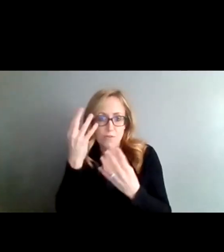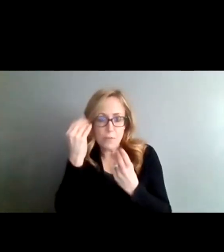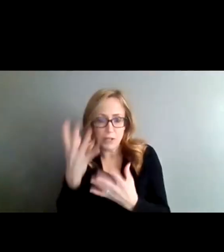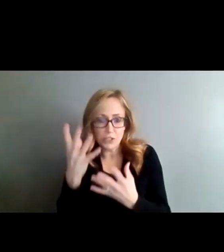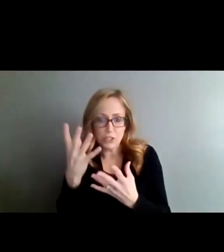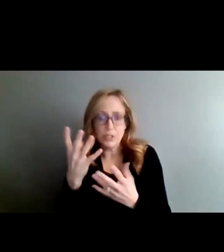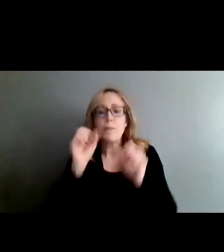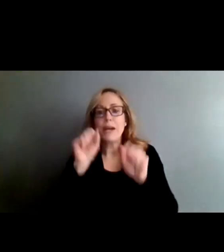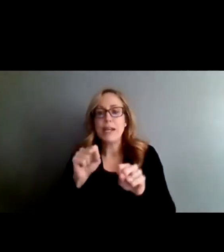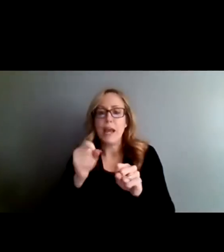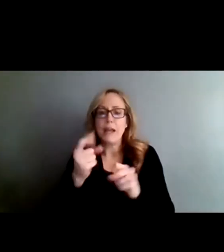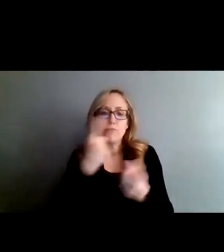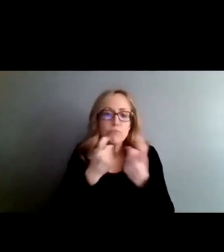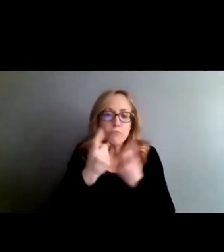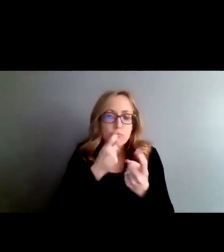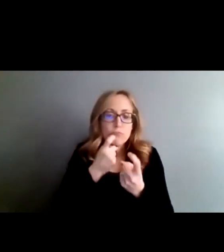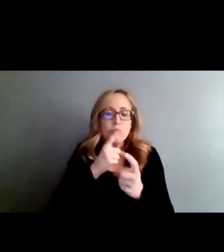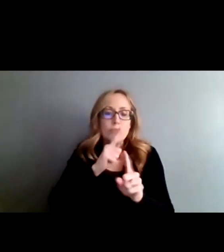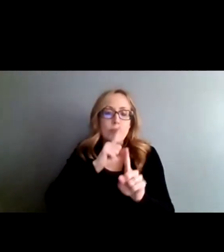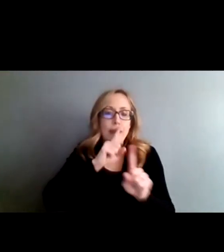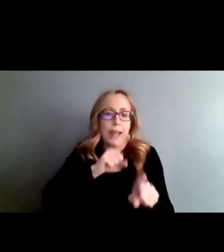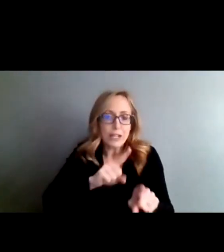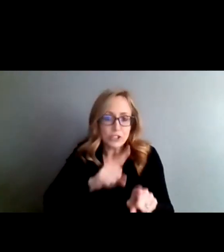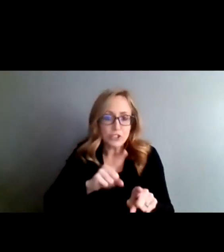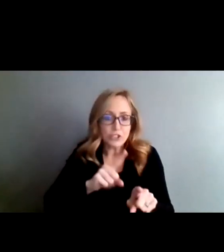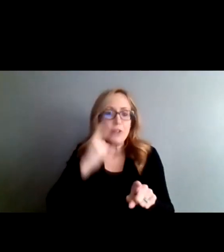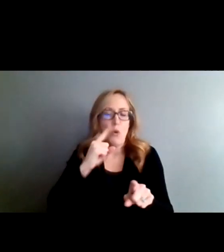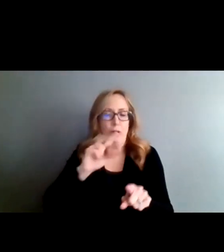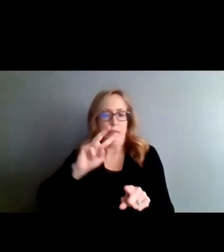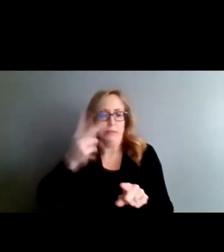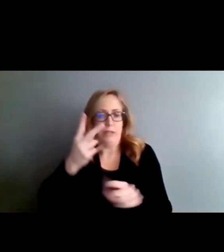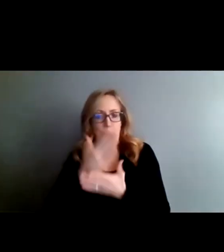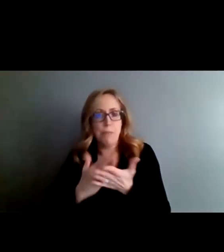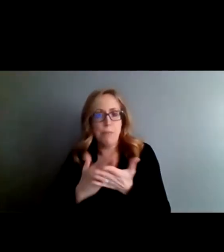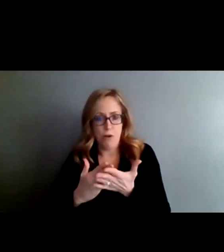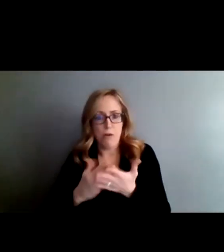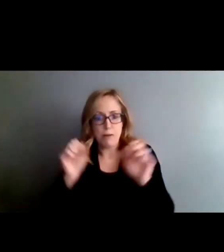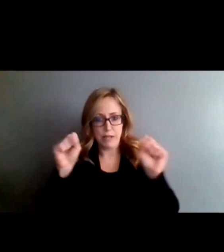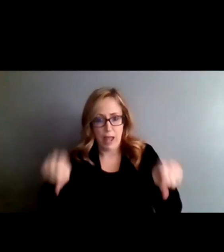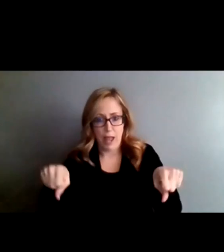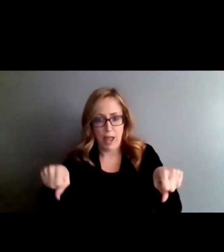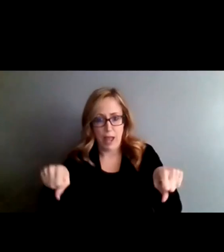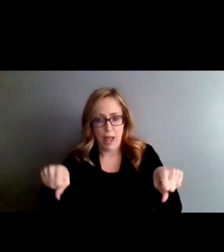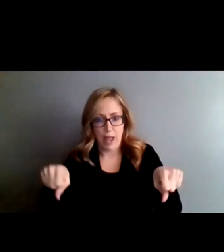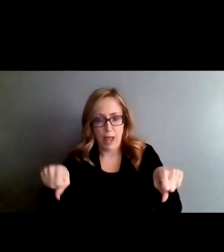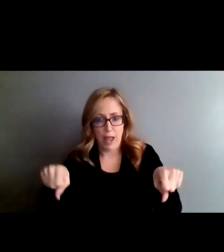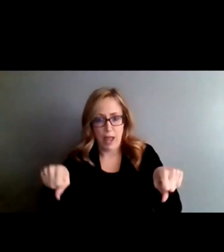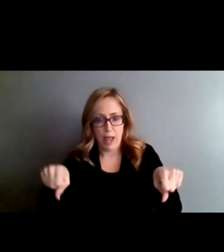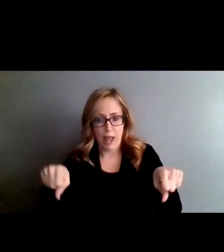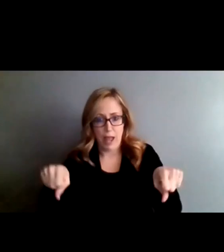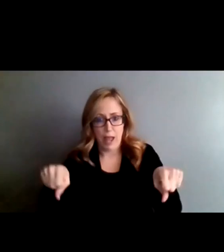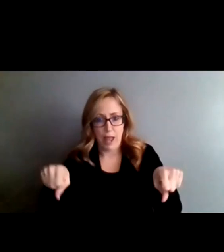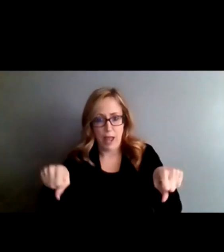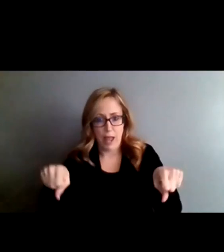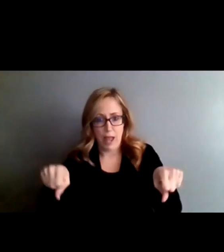the question and answer portion for the second half. So, and of course, the question and answers will differ from